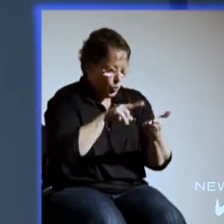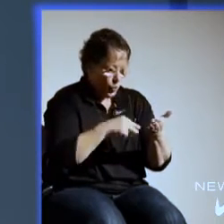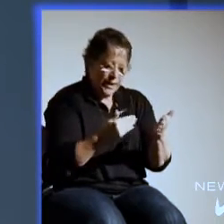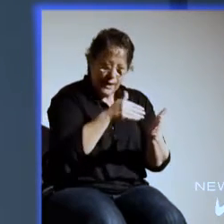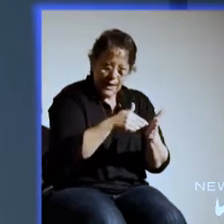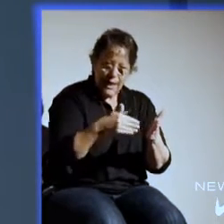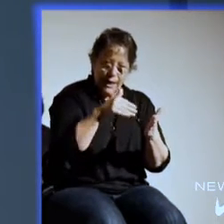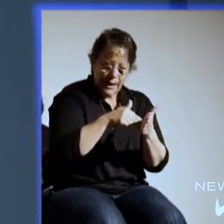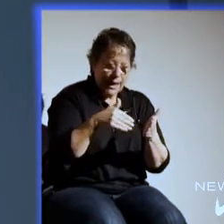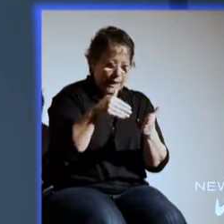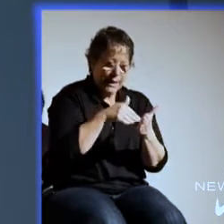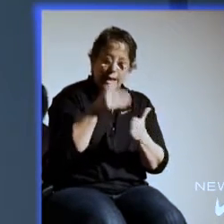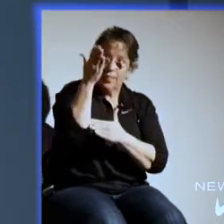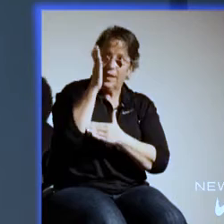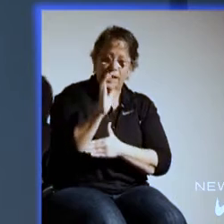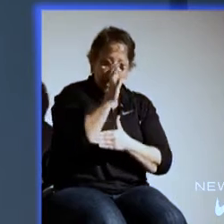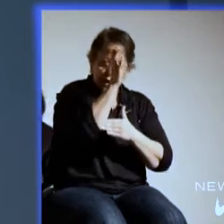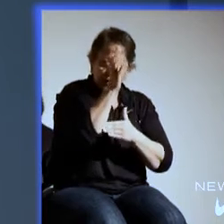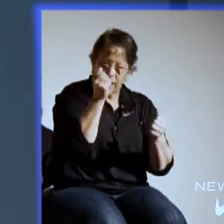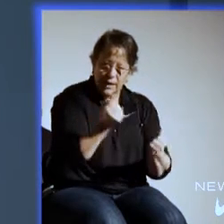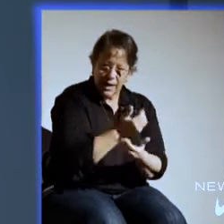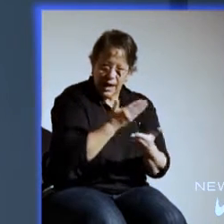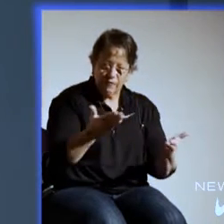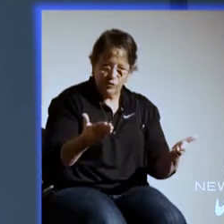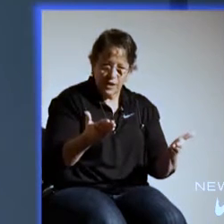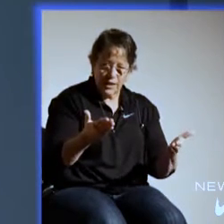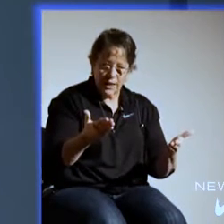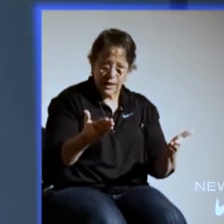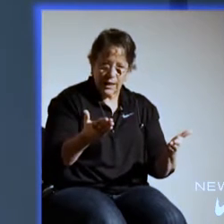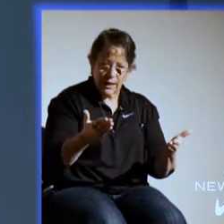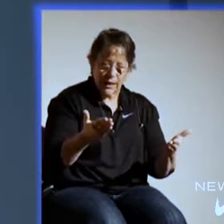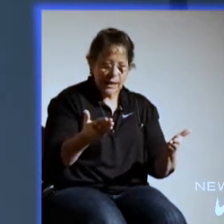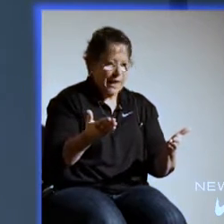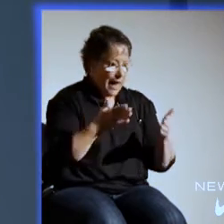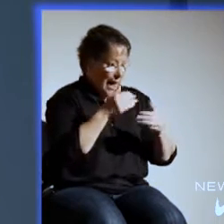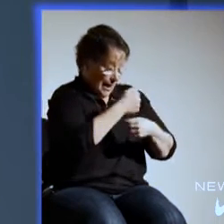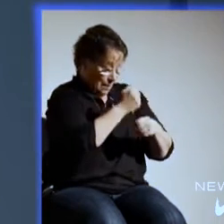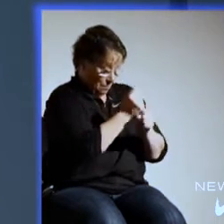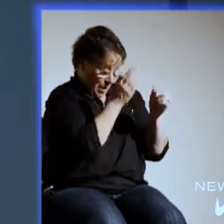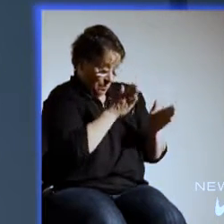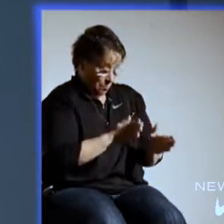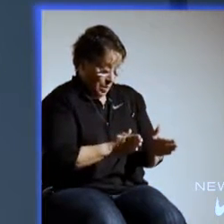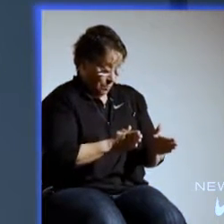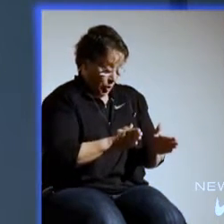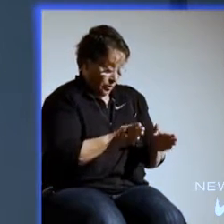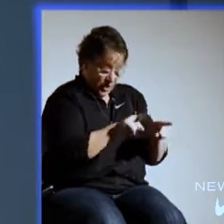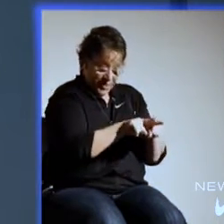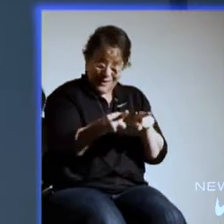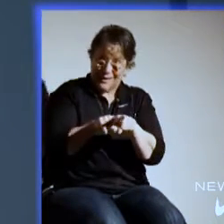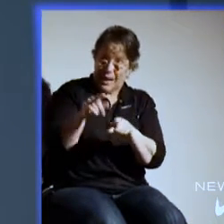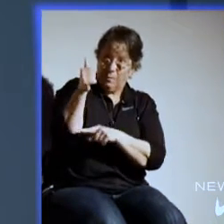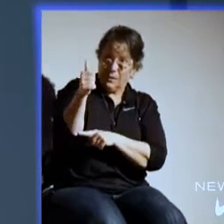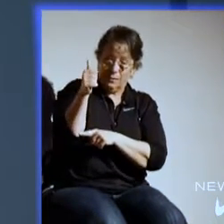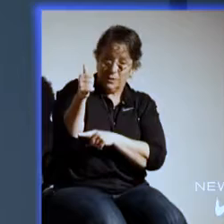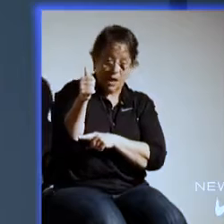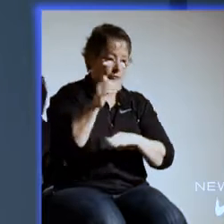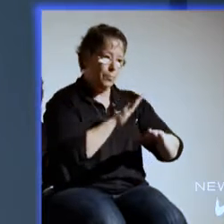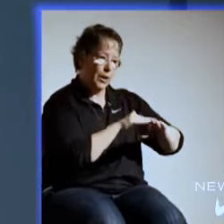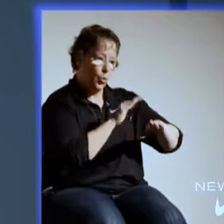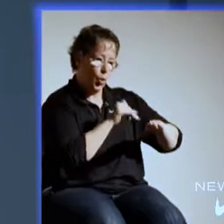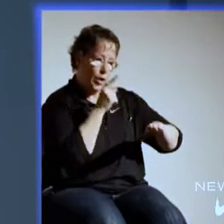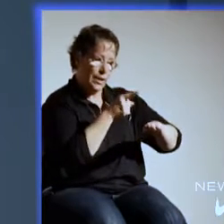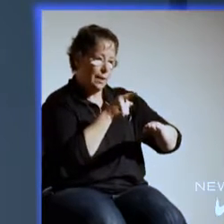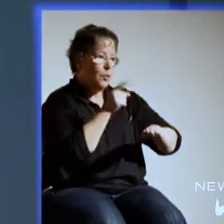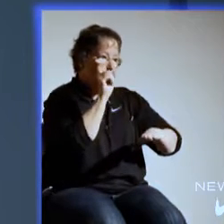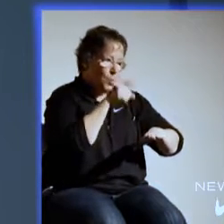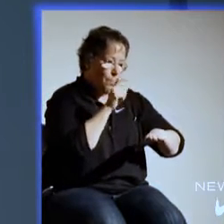everything. He breathed life into the people that He made in His own image, how He warned them of the consequences of not following